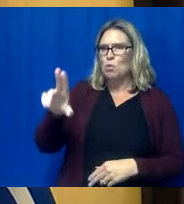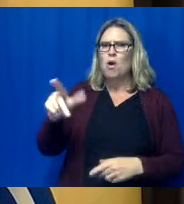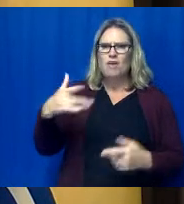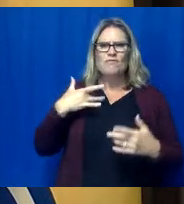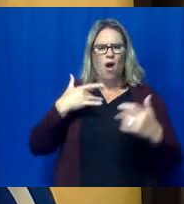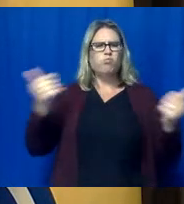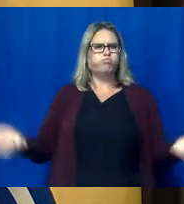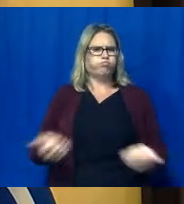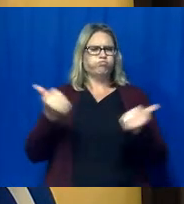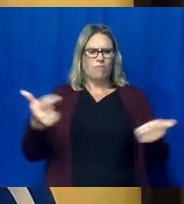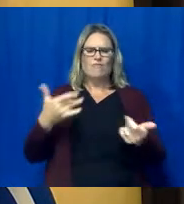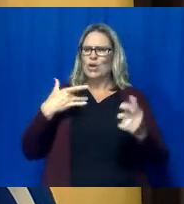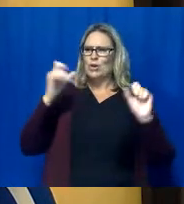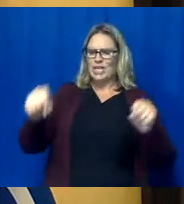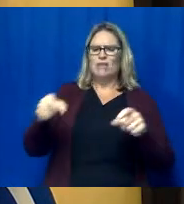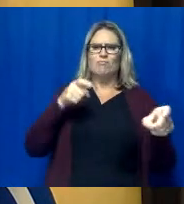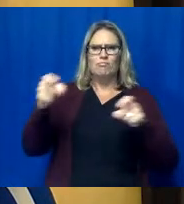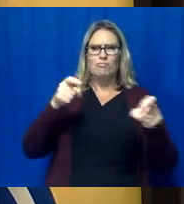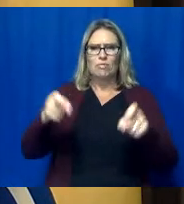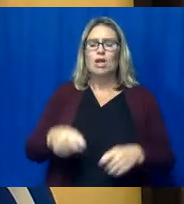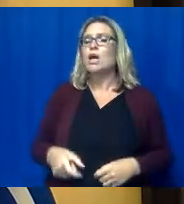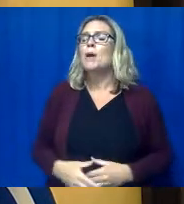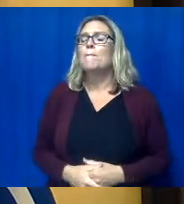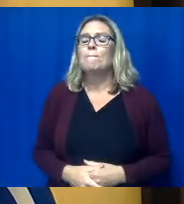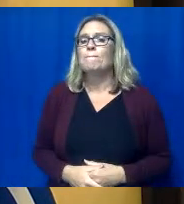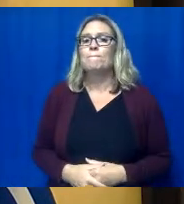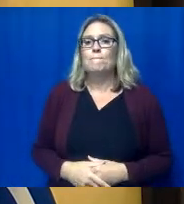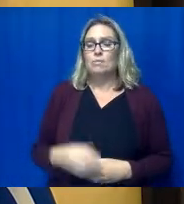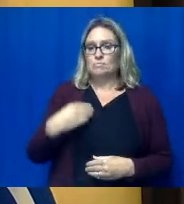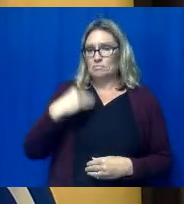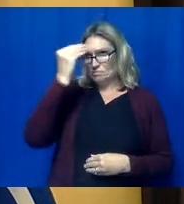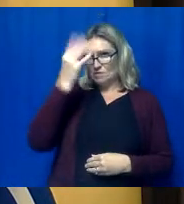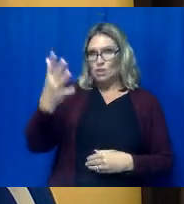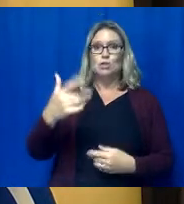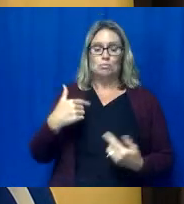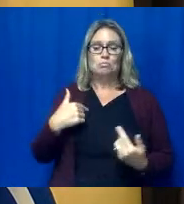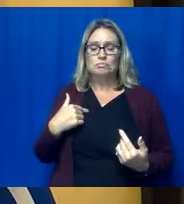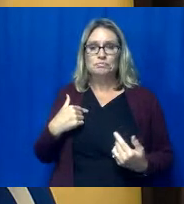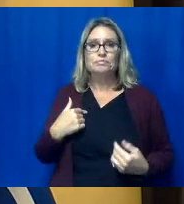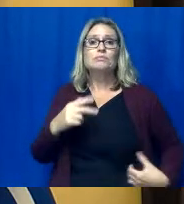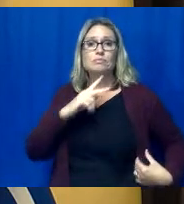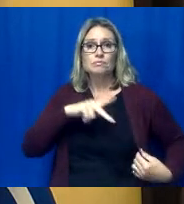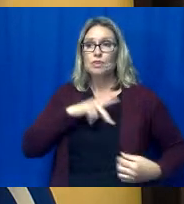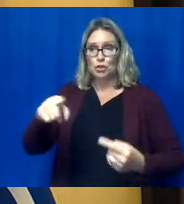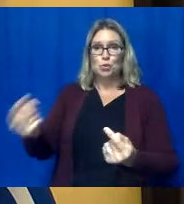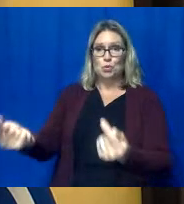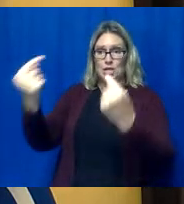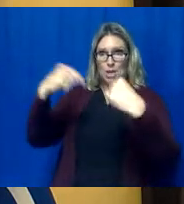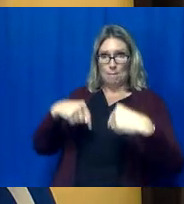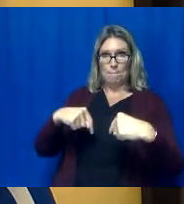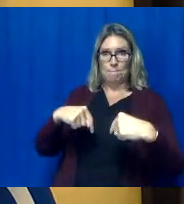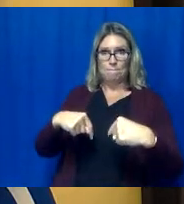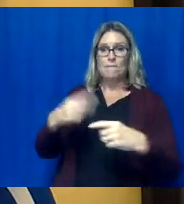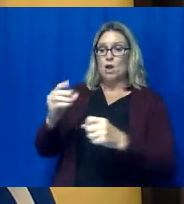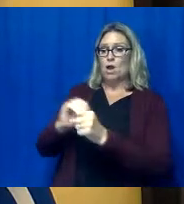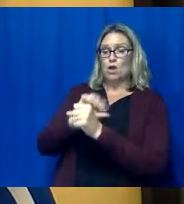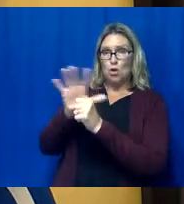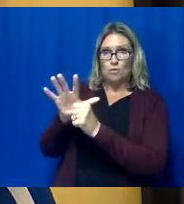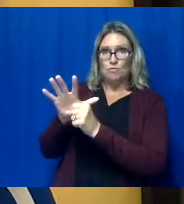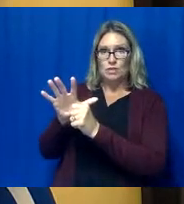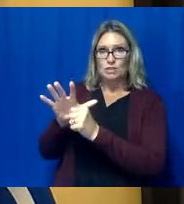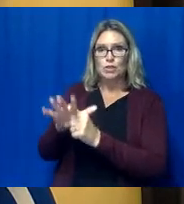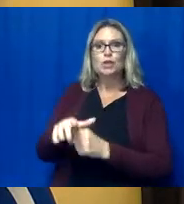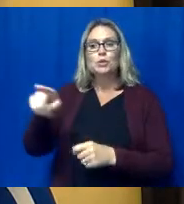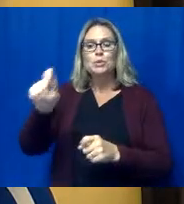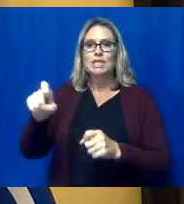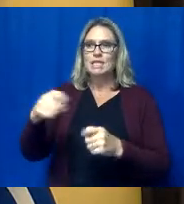can tolerate that. But here, let me tell you what happens on a personal level. When you come in with a COVID virus and you require special attention